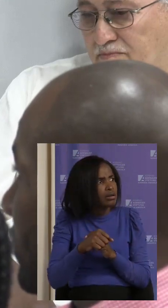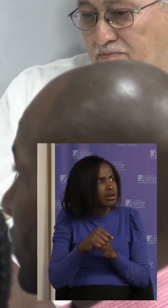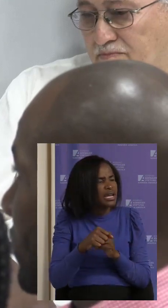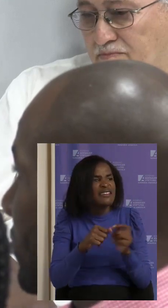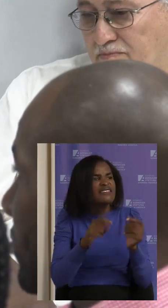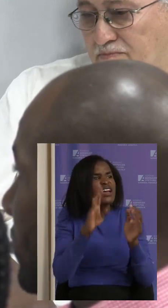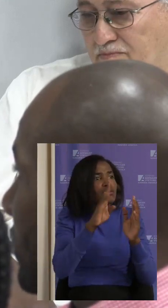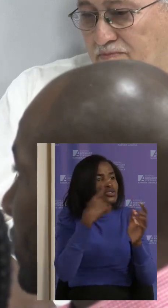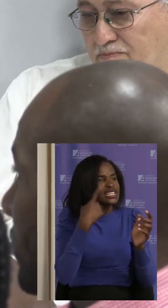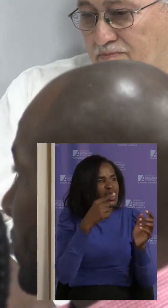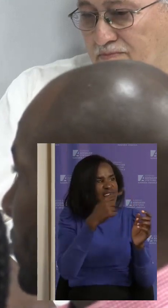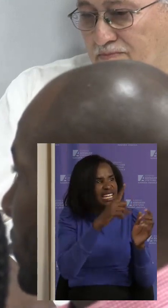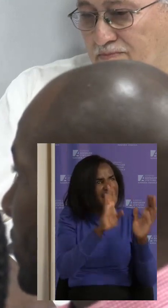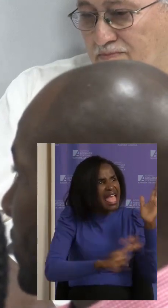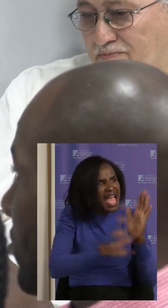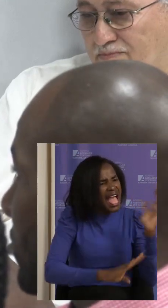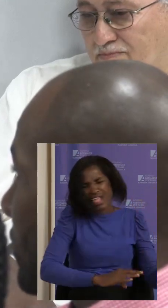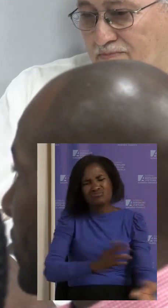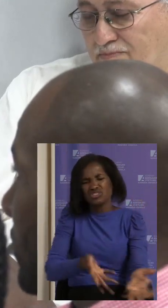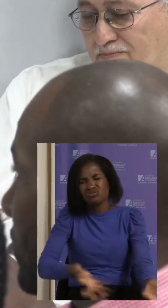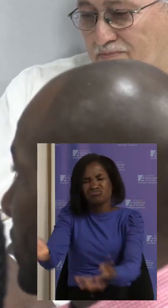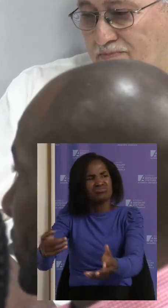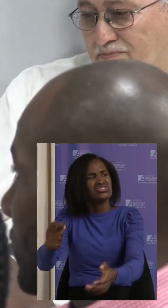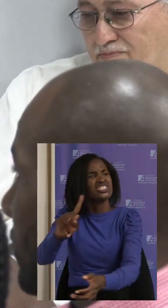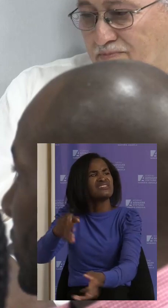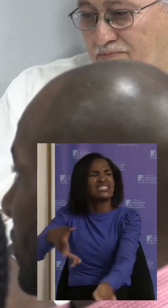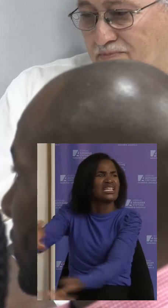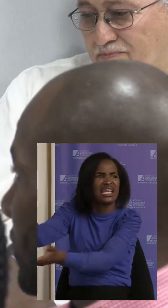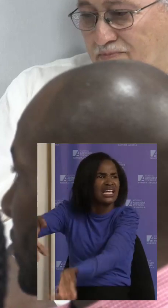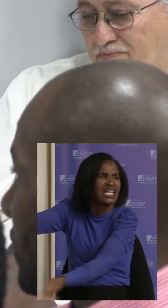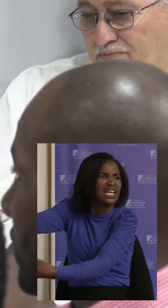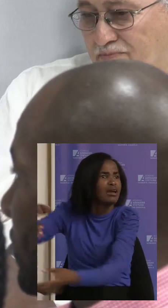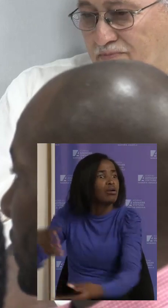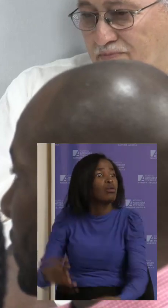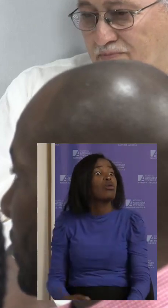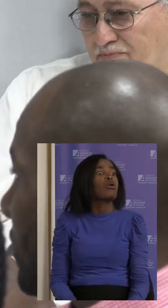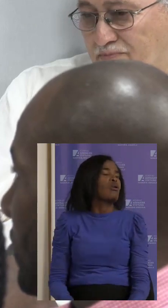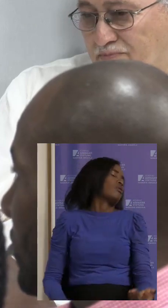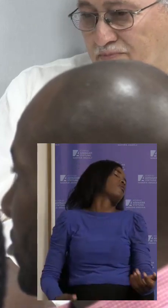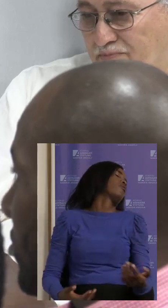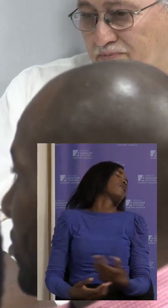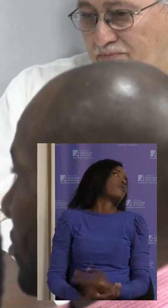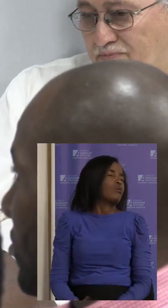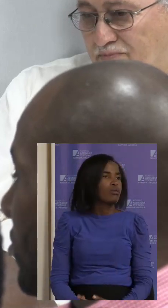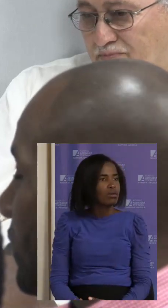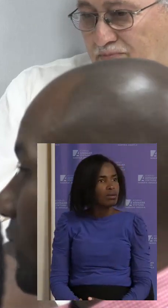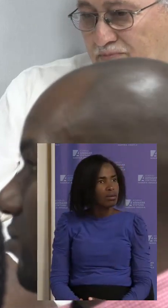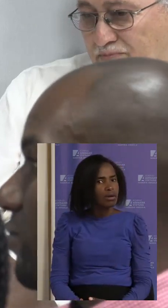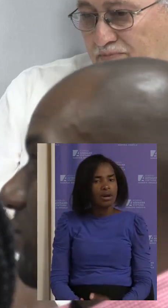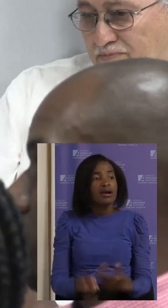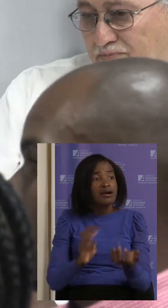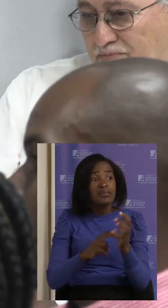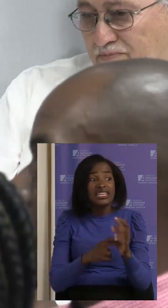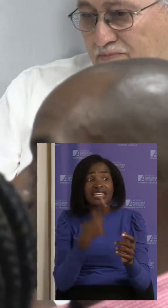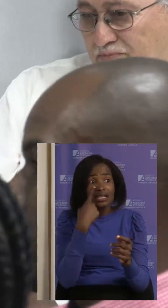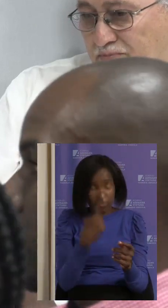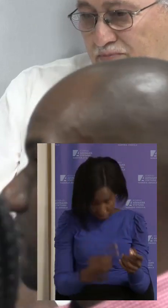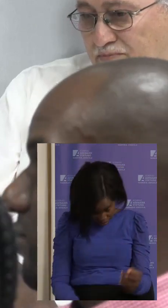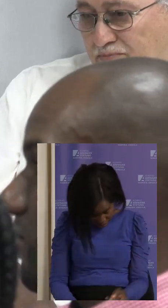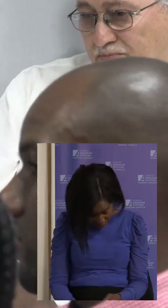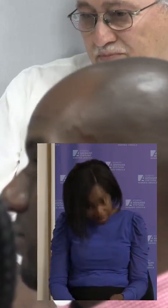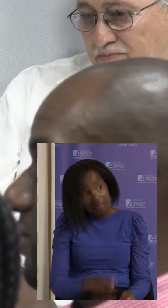to TVET. There must be negotiation for these kids to come to TVET. So we are damaged. We are telling a story indirectly to say TVET is